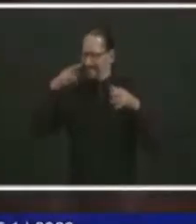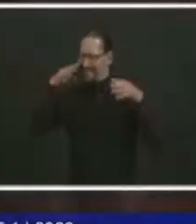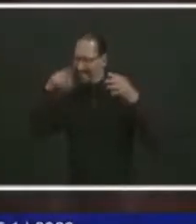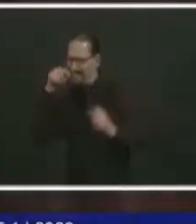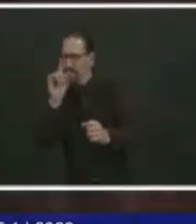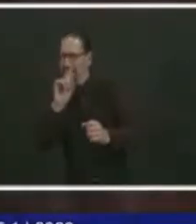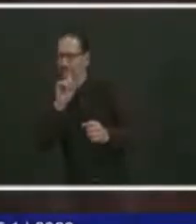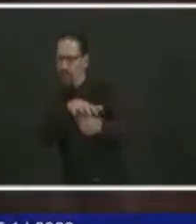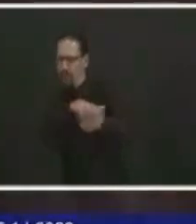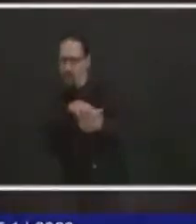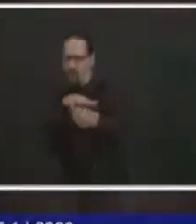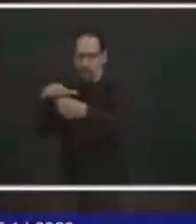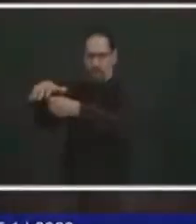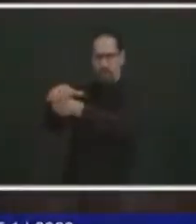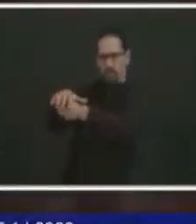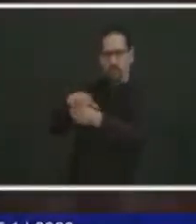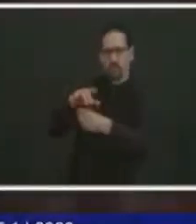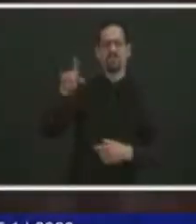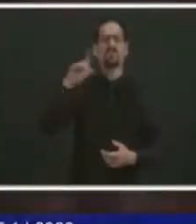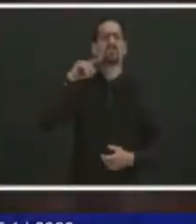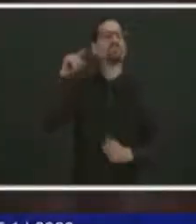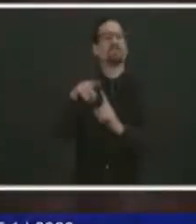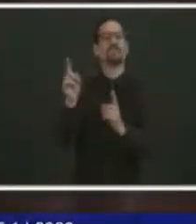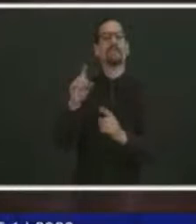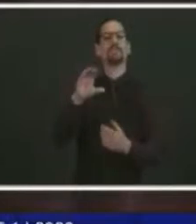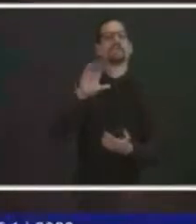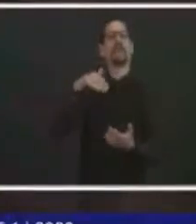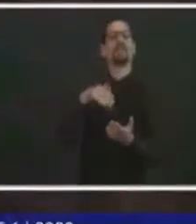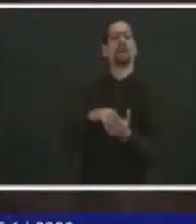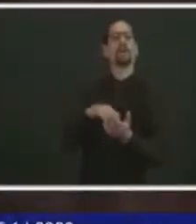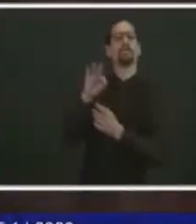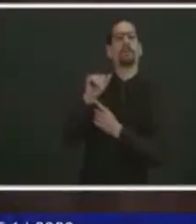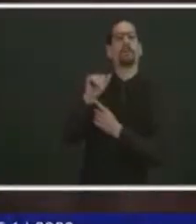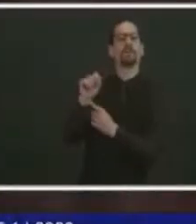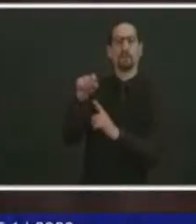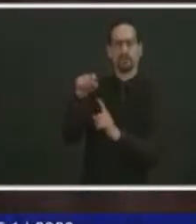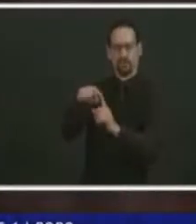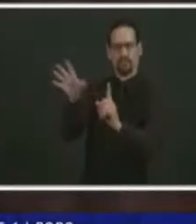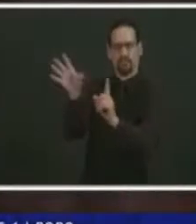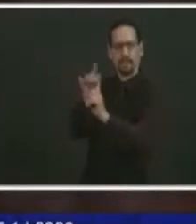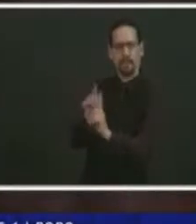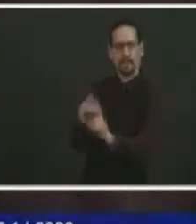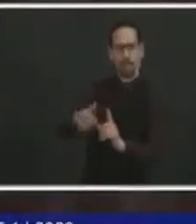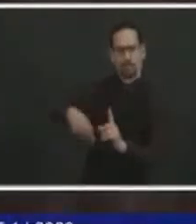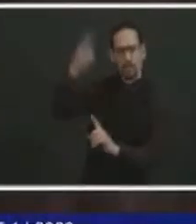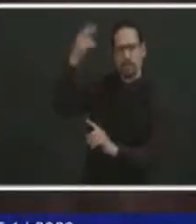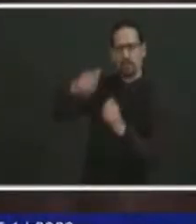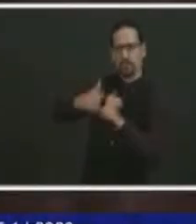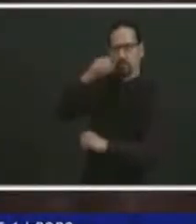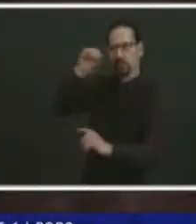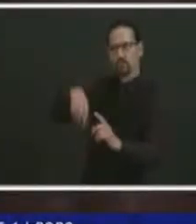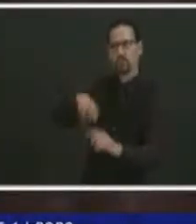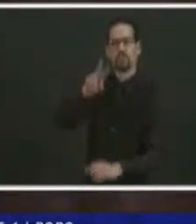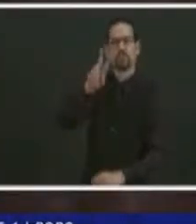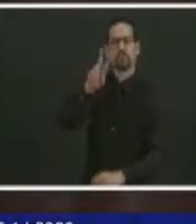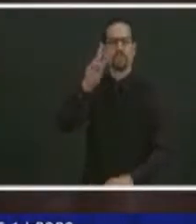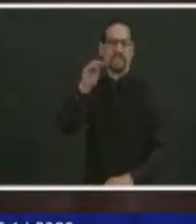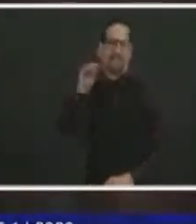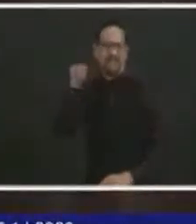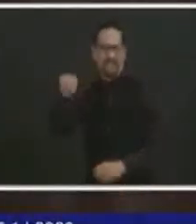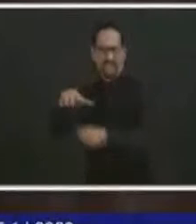Falls, 26% positive. Providence, 24%